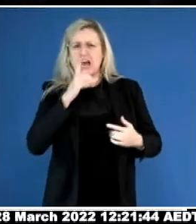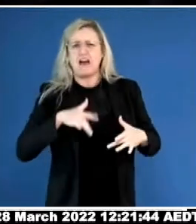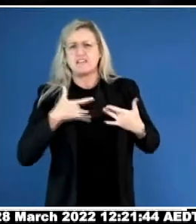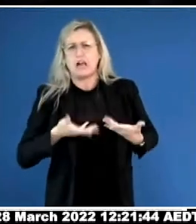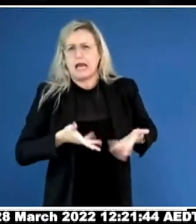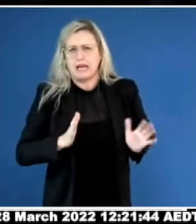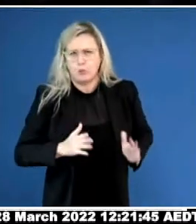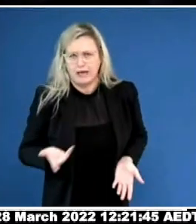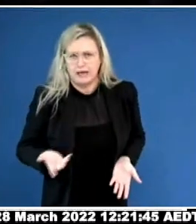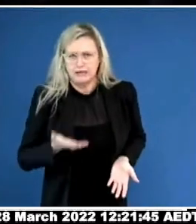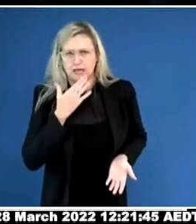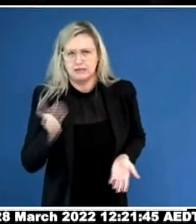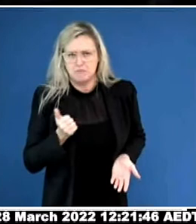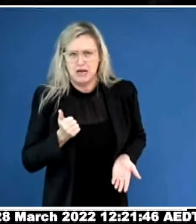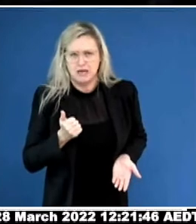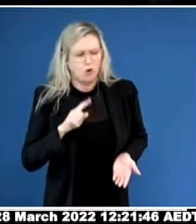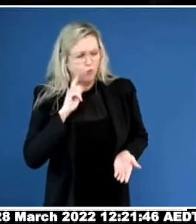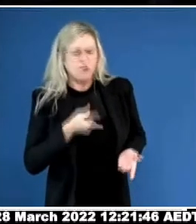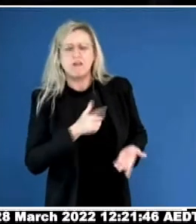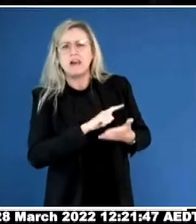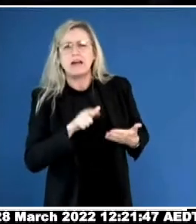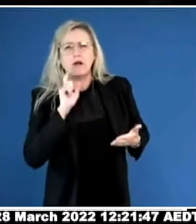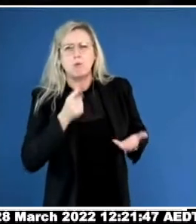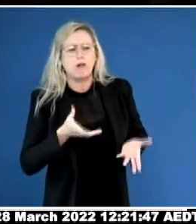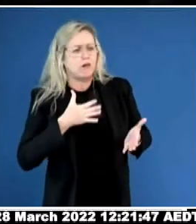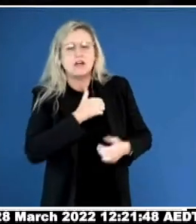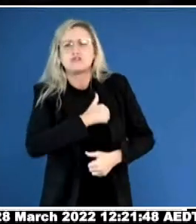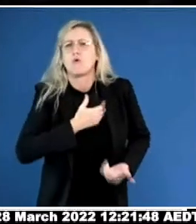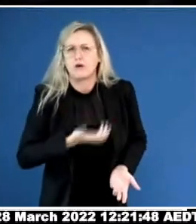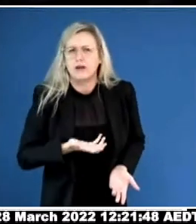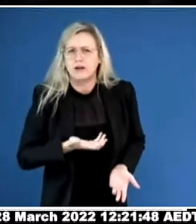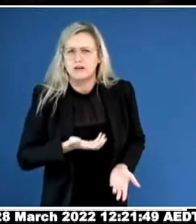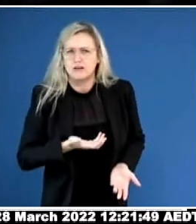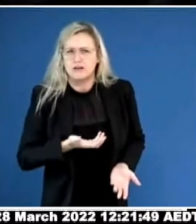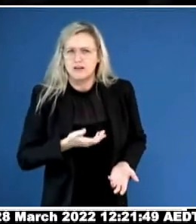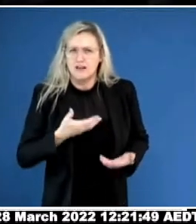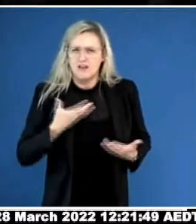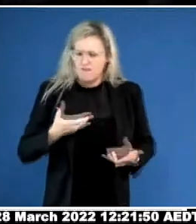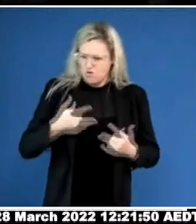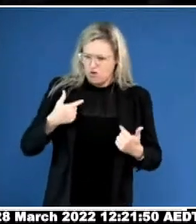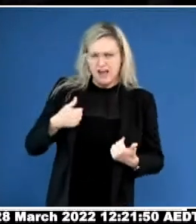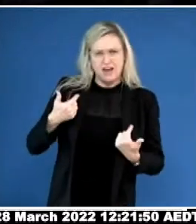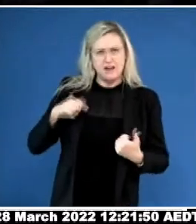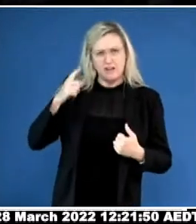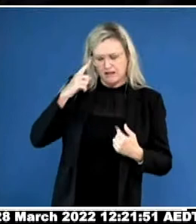The impact of that is ongoing with me into any intimate relationship I have with somebody else.